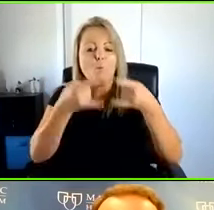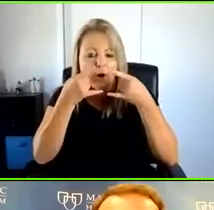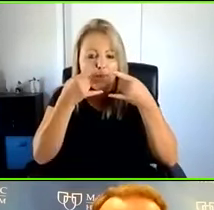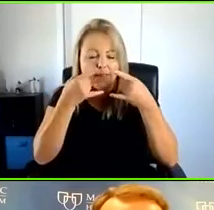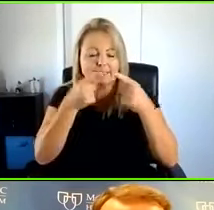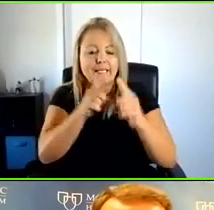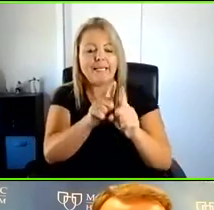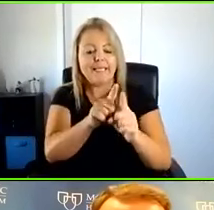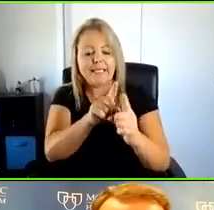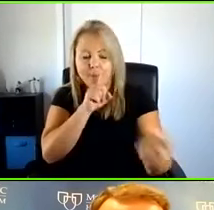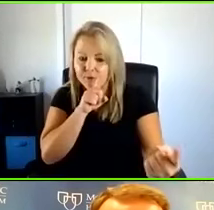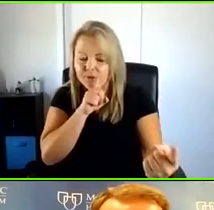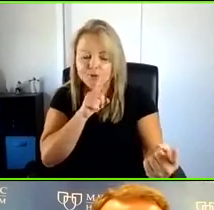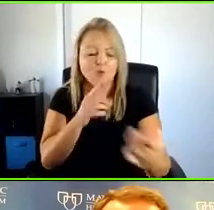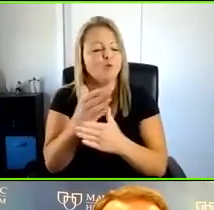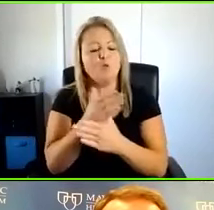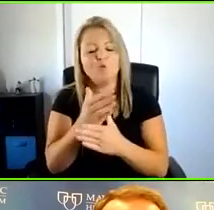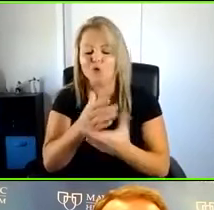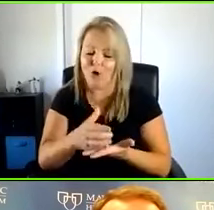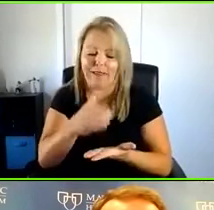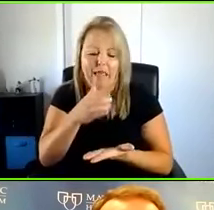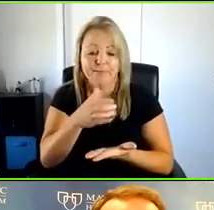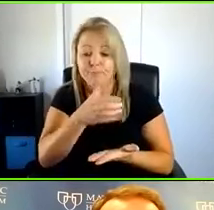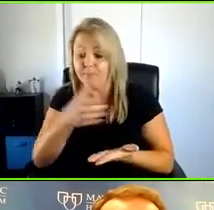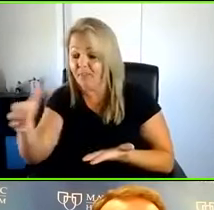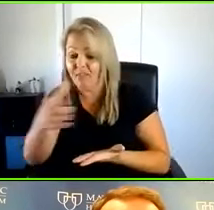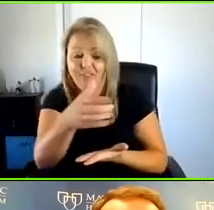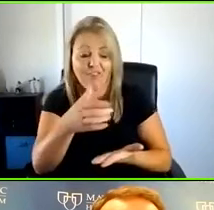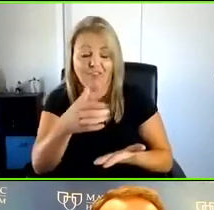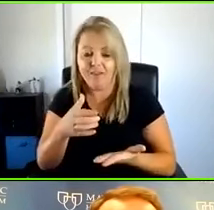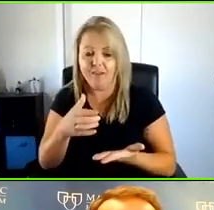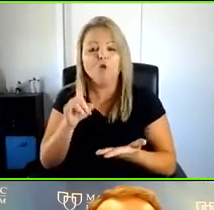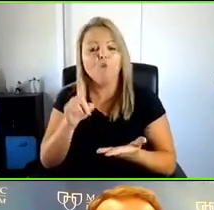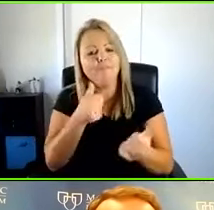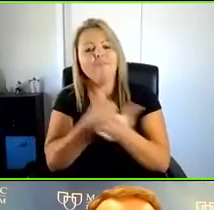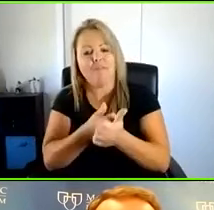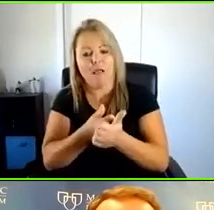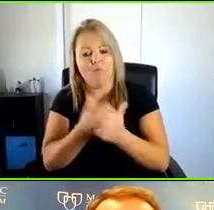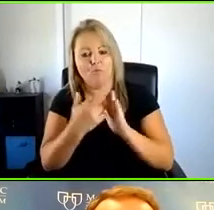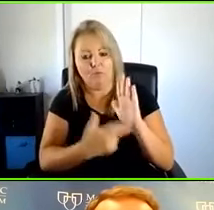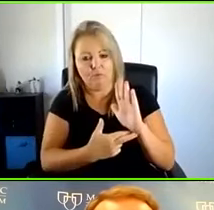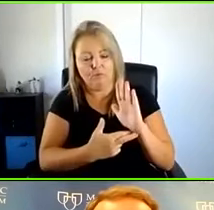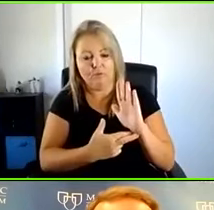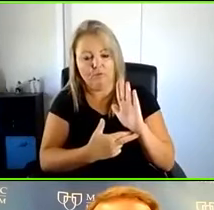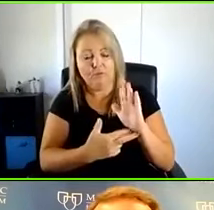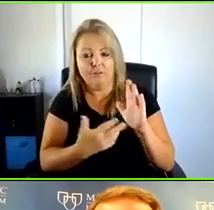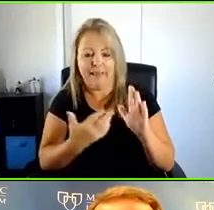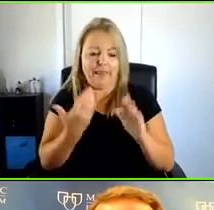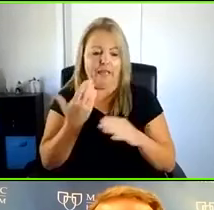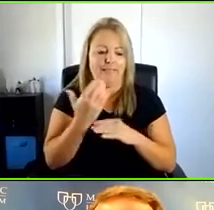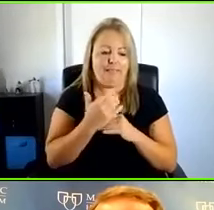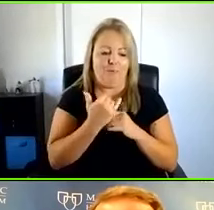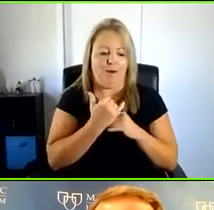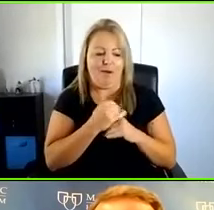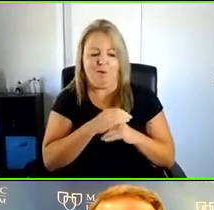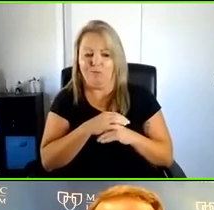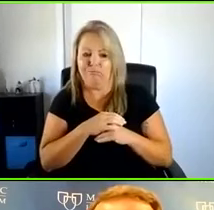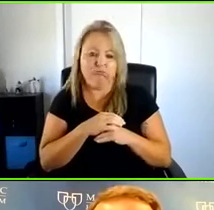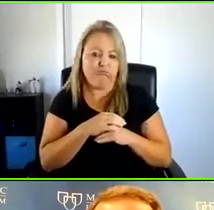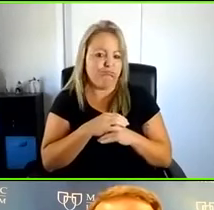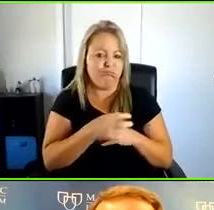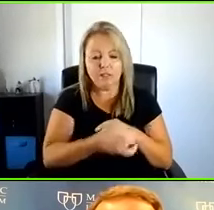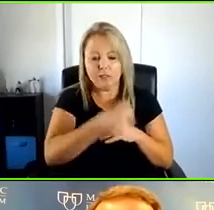distance. Clearly don't share glasses. You have to follow some of the guidelines and rules that may seem a little bit overly